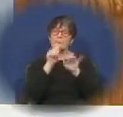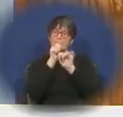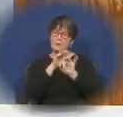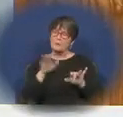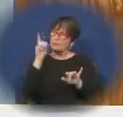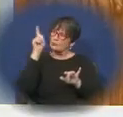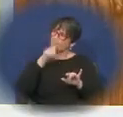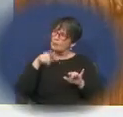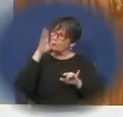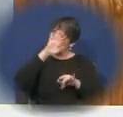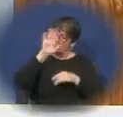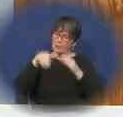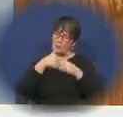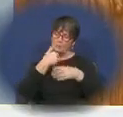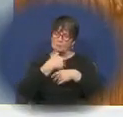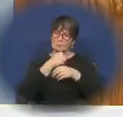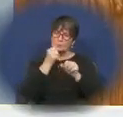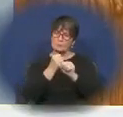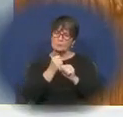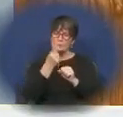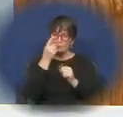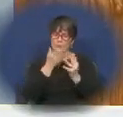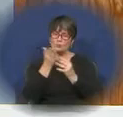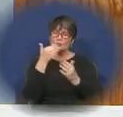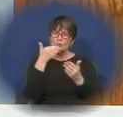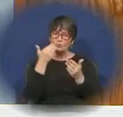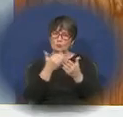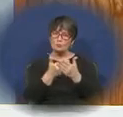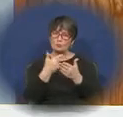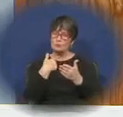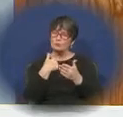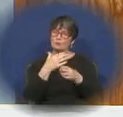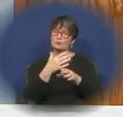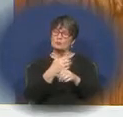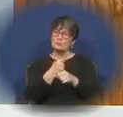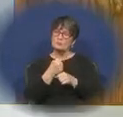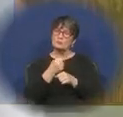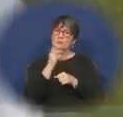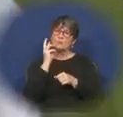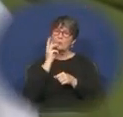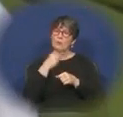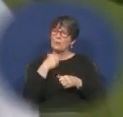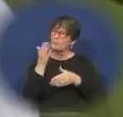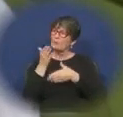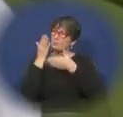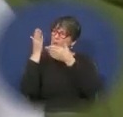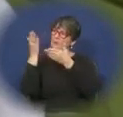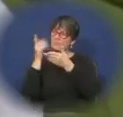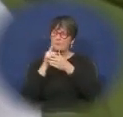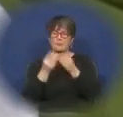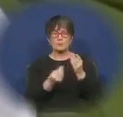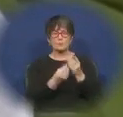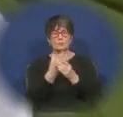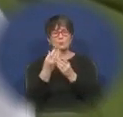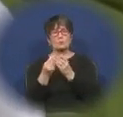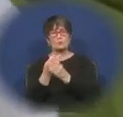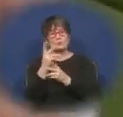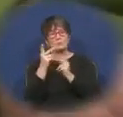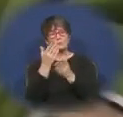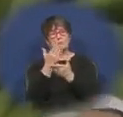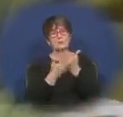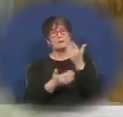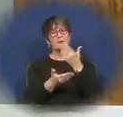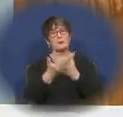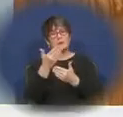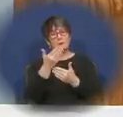Blessed are you, Lord God of all creation, for through your goodness we have received the wine we offer you. Fruit of the vine and work of